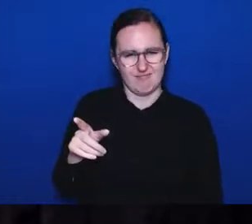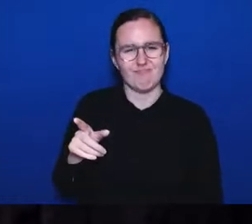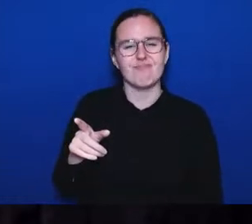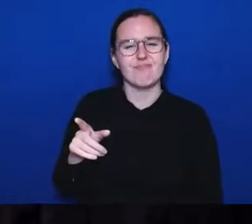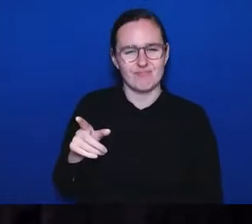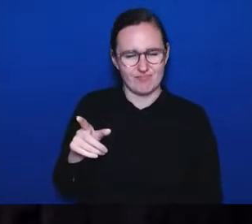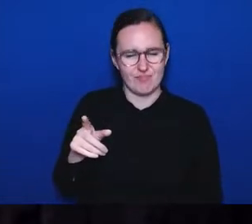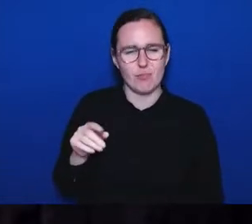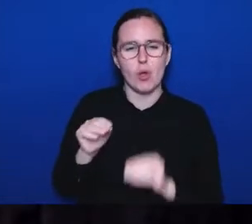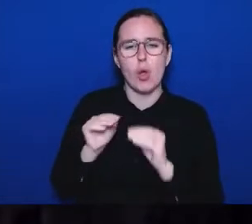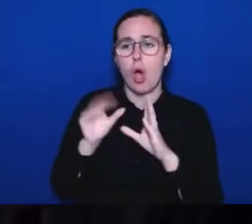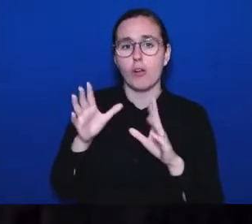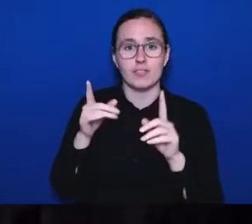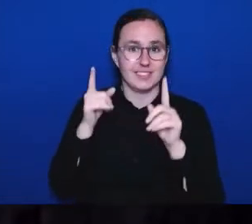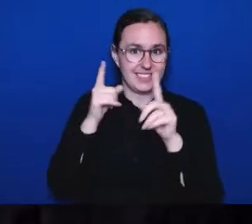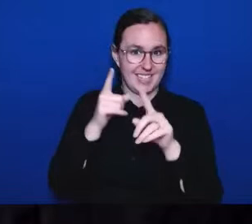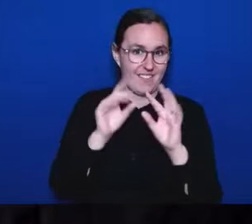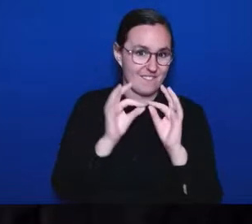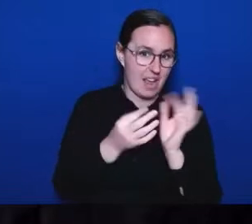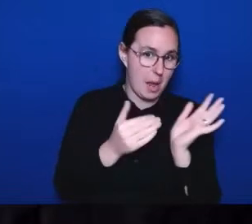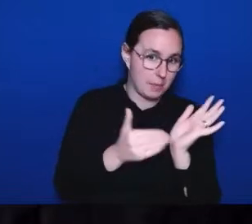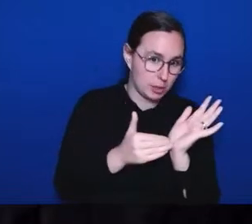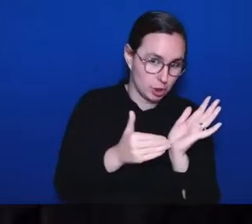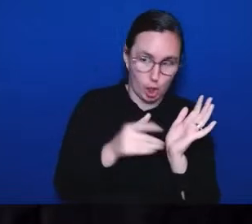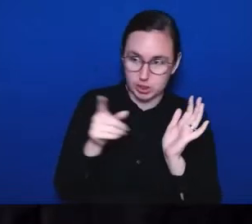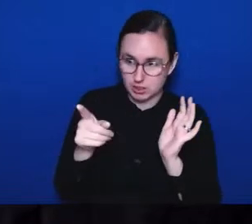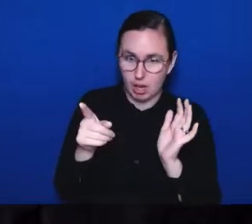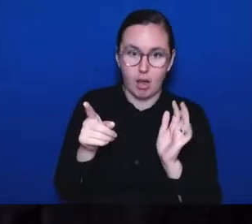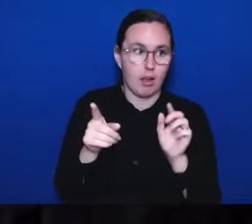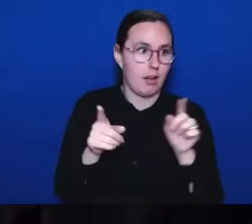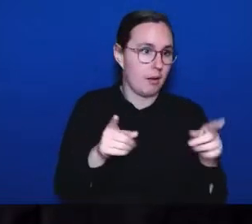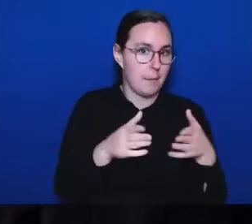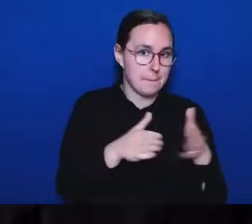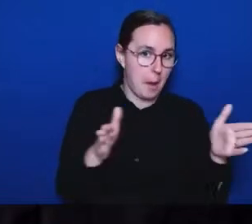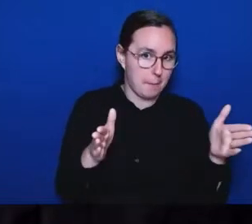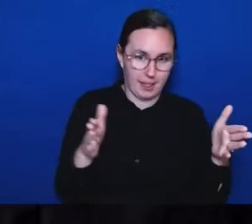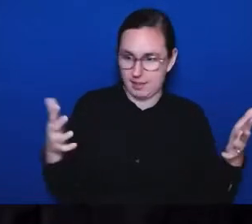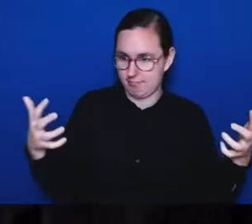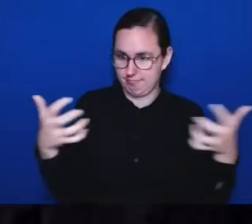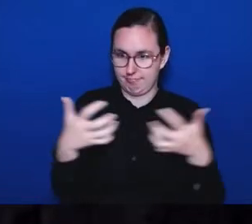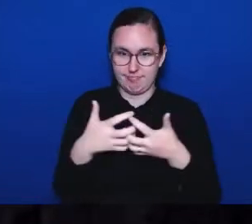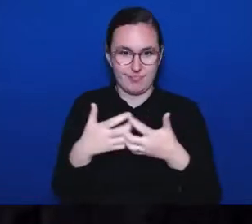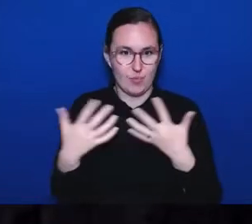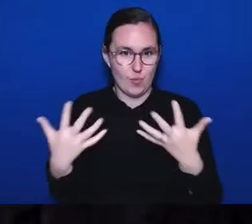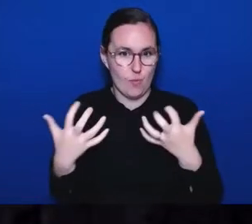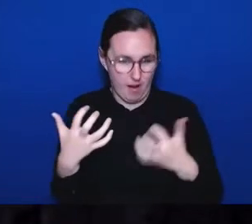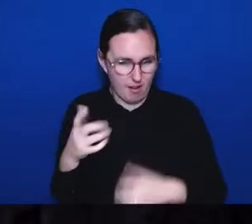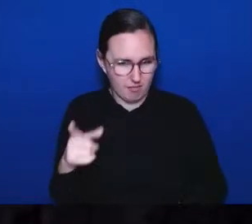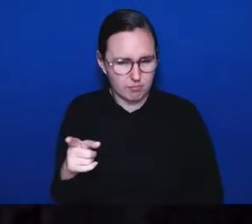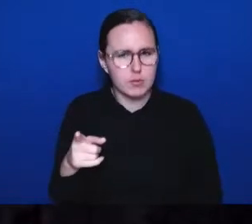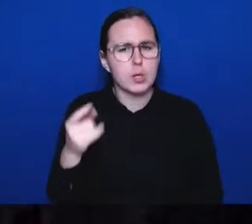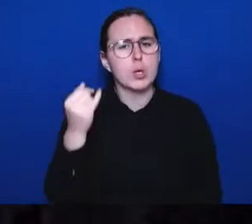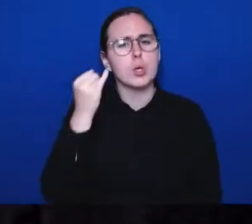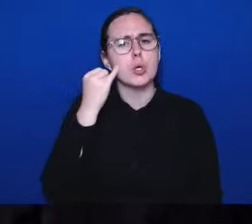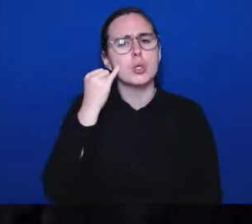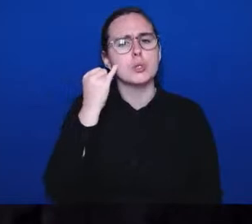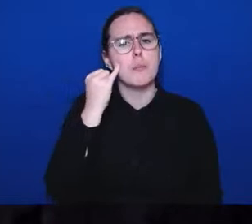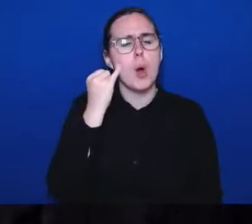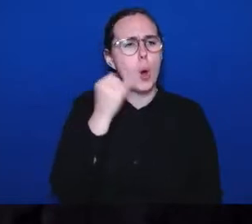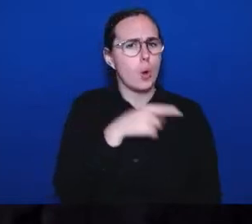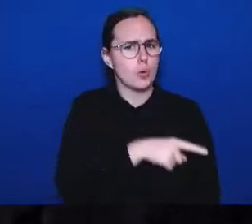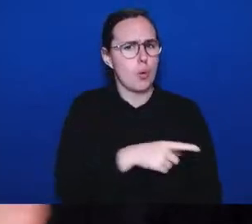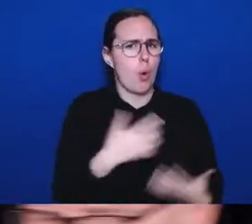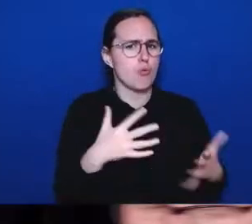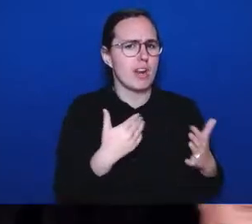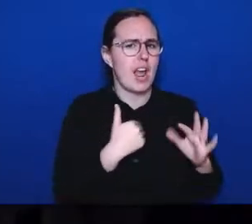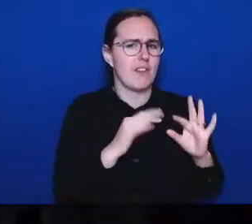for those British Columbians who do already have a family doctor, what sort of real changes, if any, will they